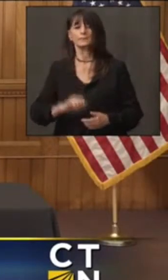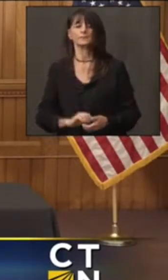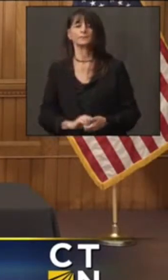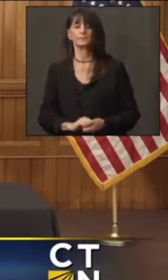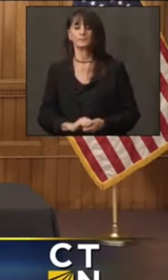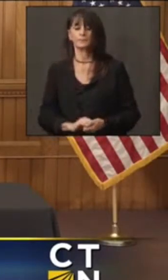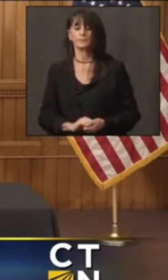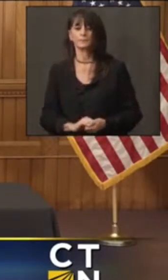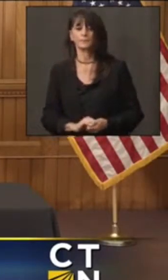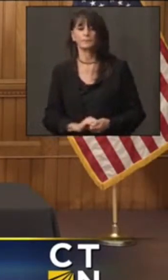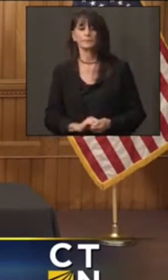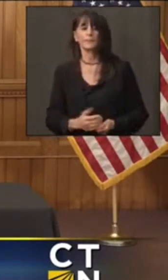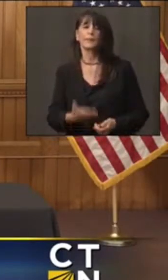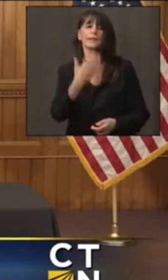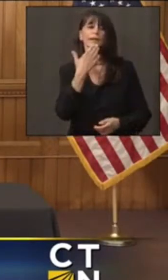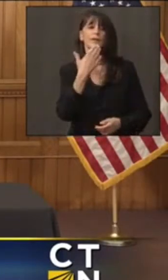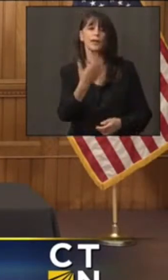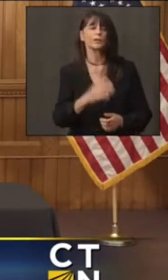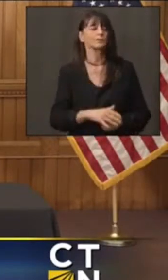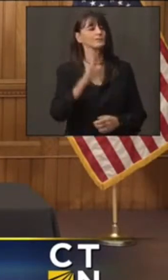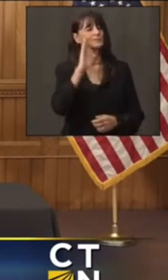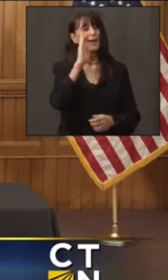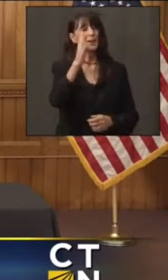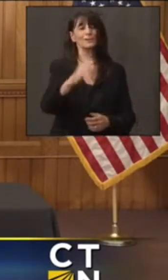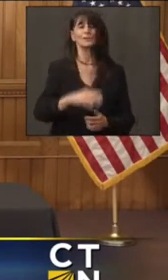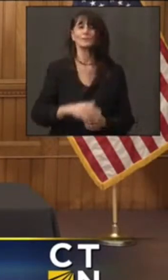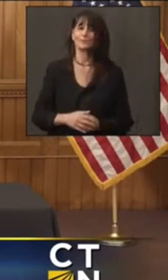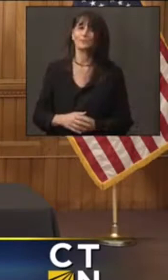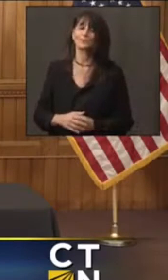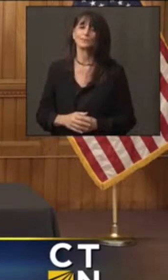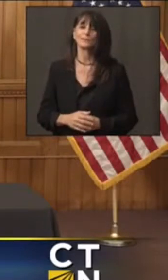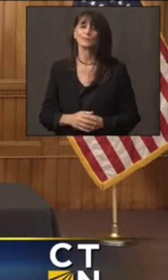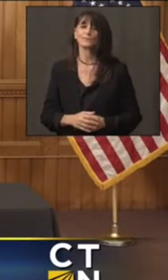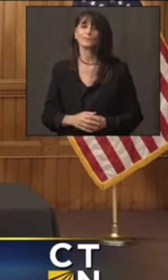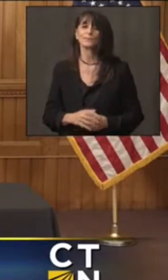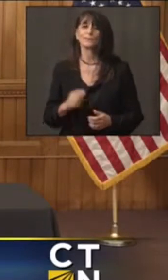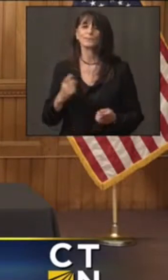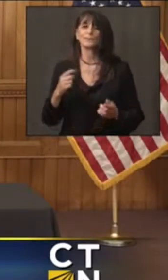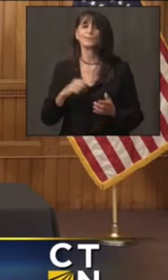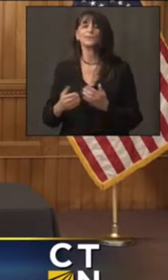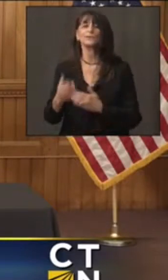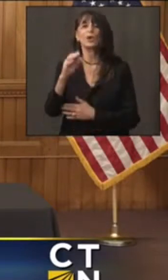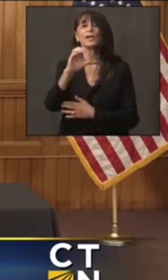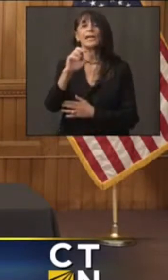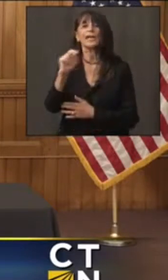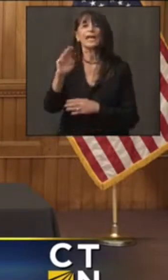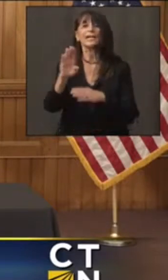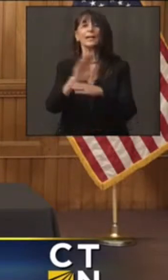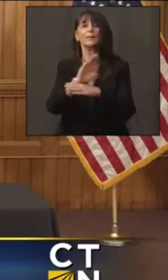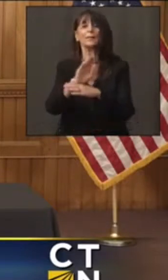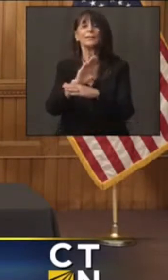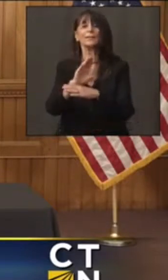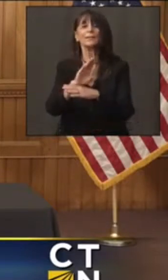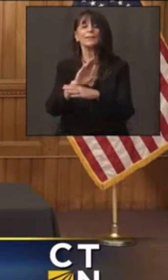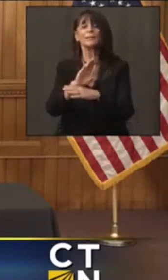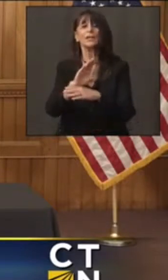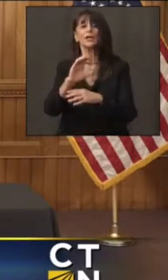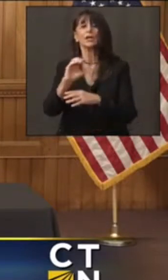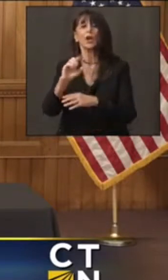Thanks, Max. Hi, Governor. This morning, the Connecticut Business Coalition asked for